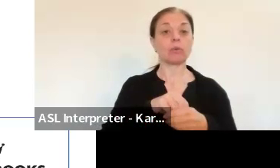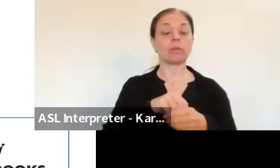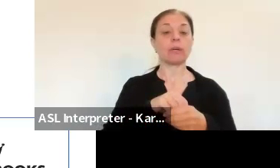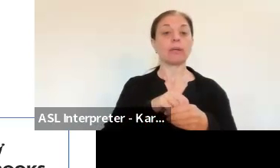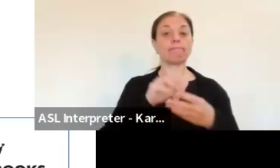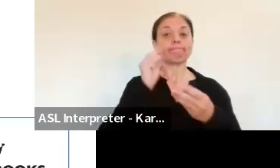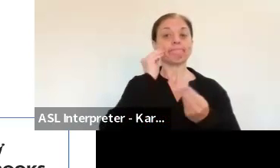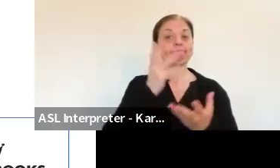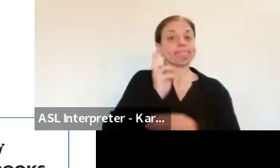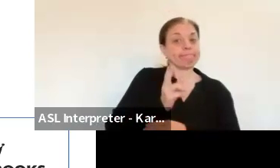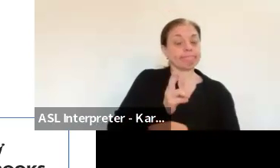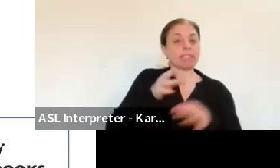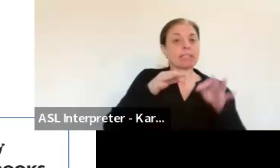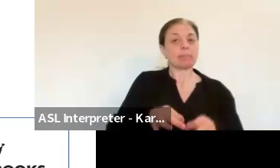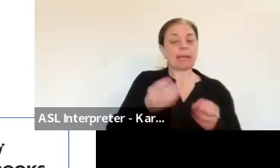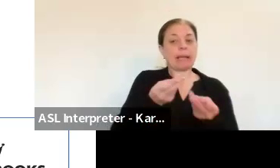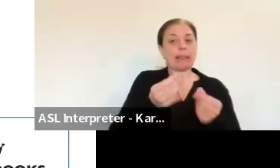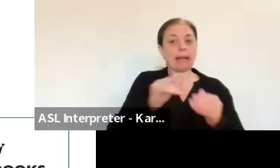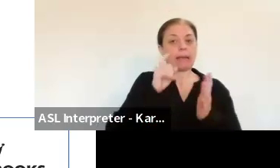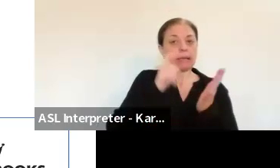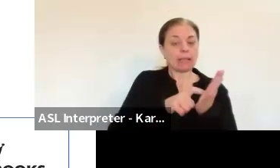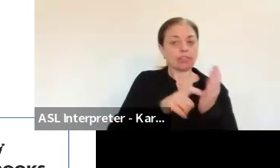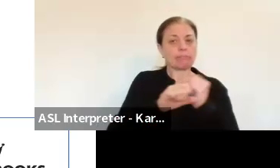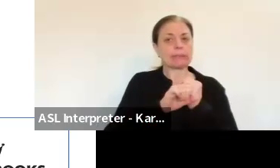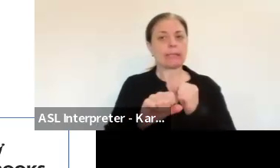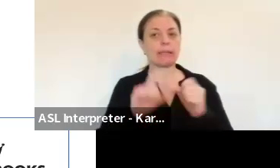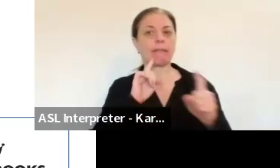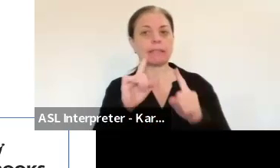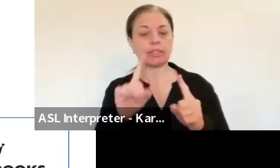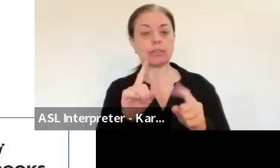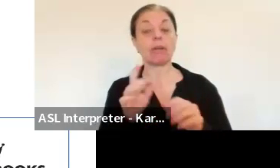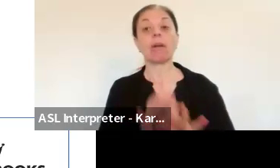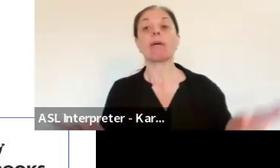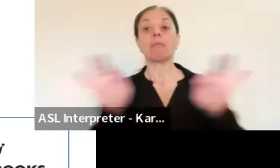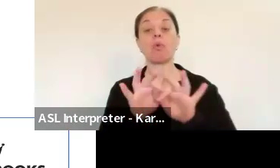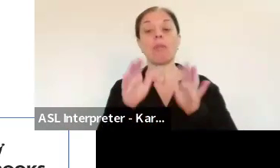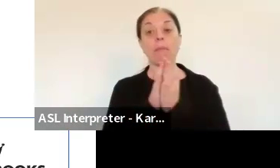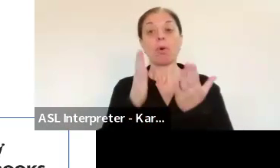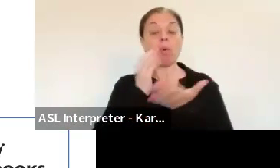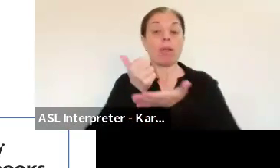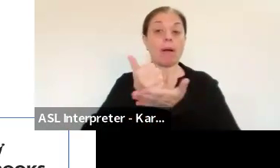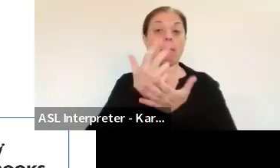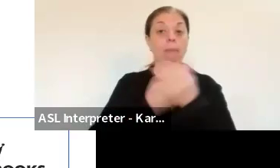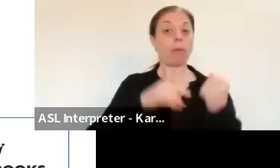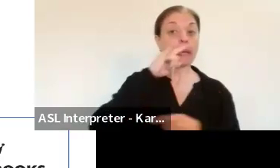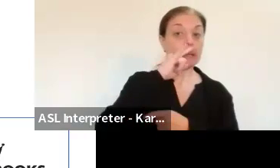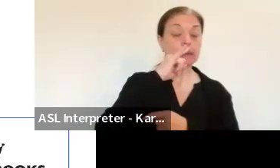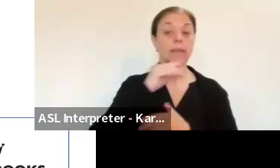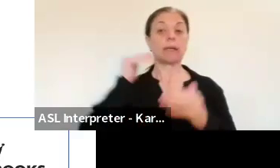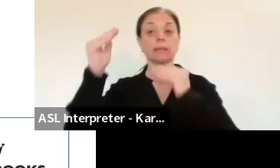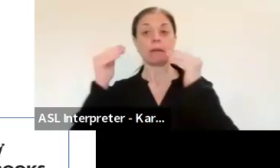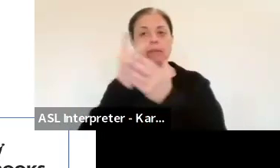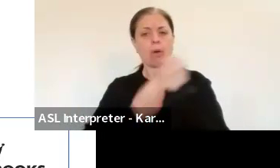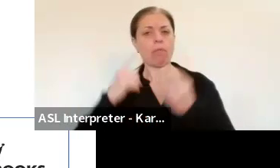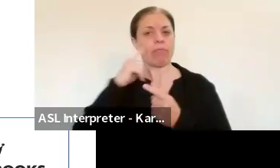further explain land acknowledgement and extend the conversation. Importantly, this book will help both kids and adults